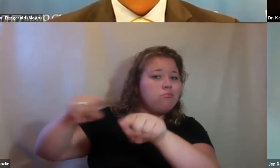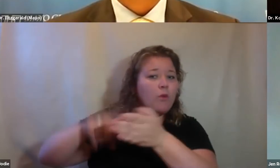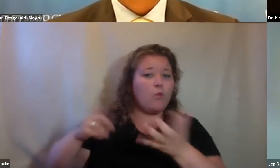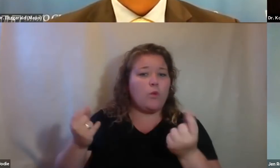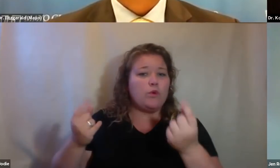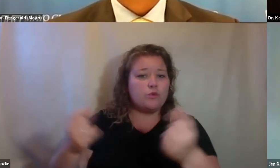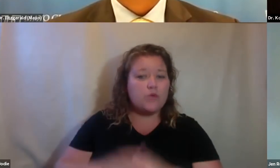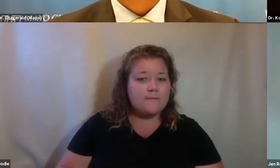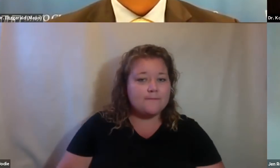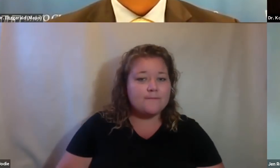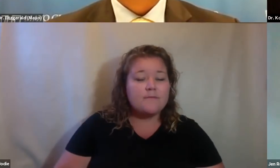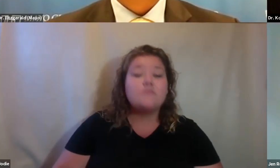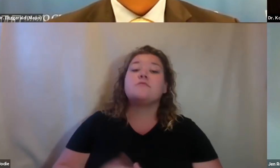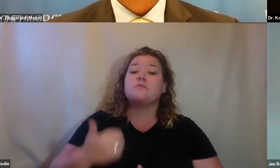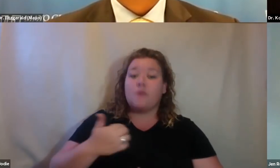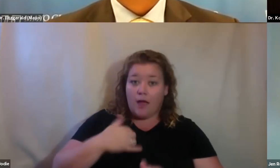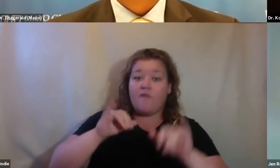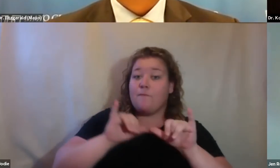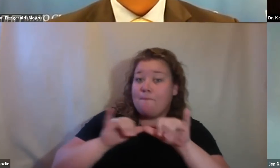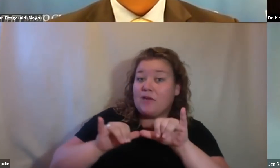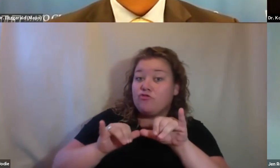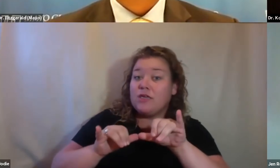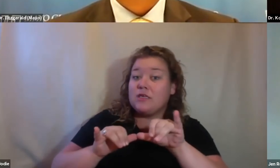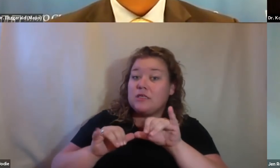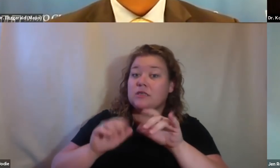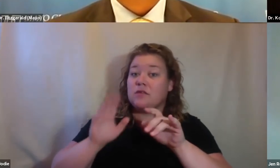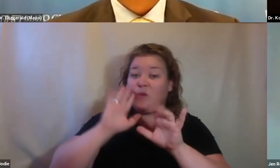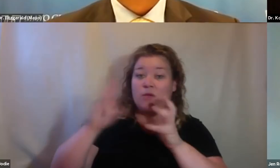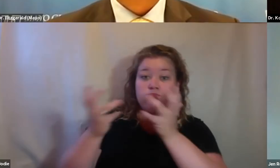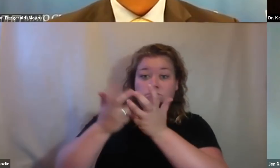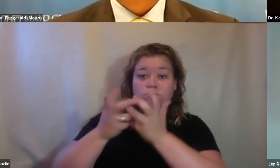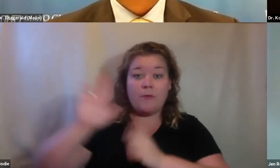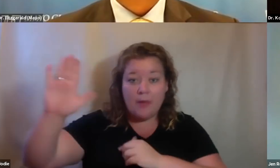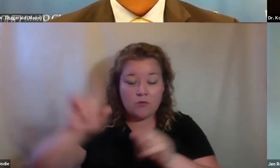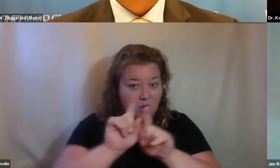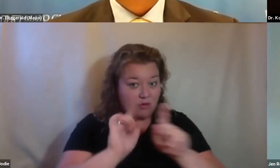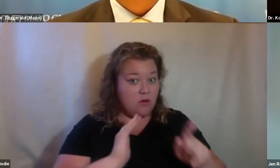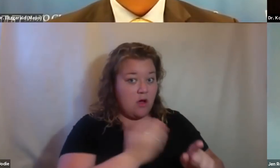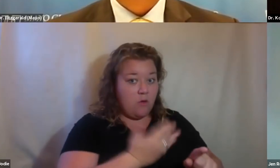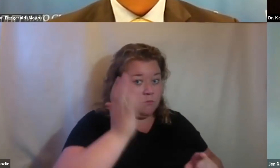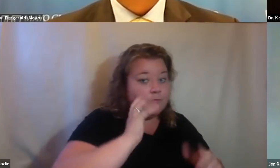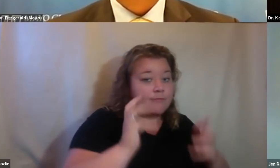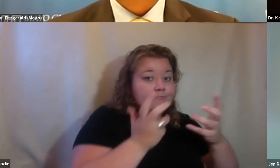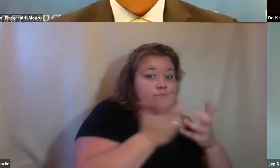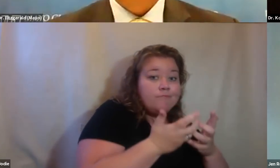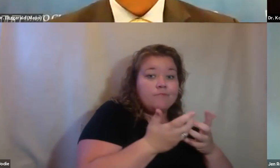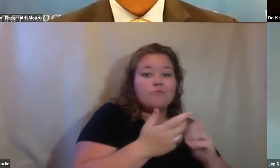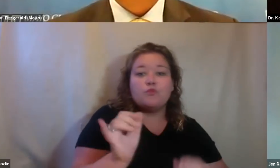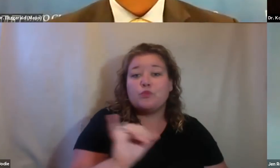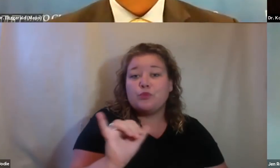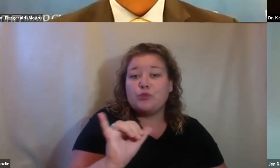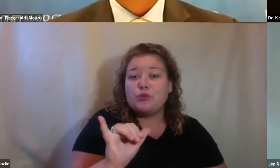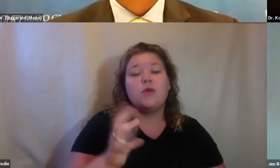that really are consistent when we come up with our guidance. And it will be an iterative